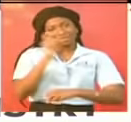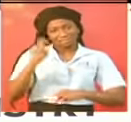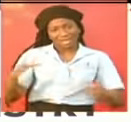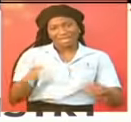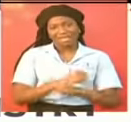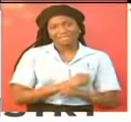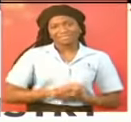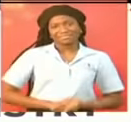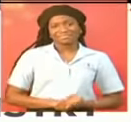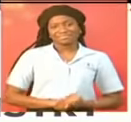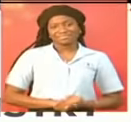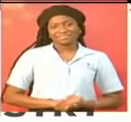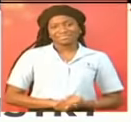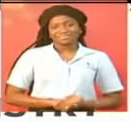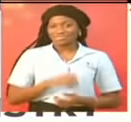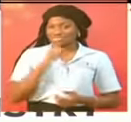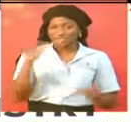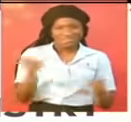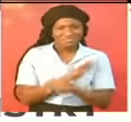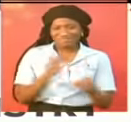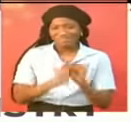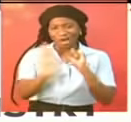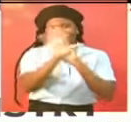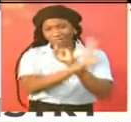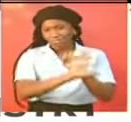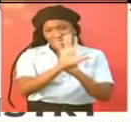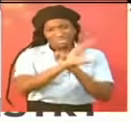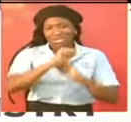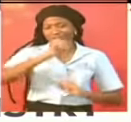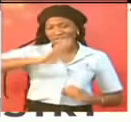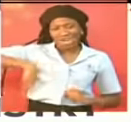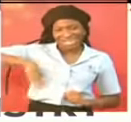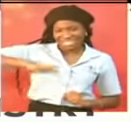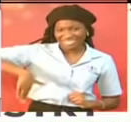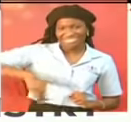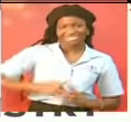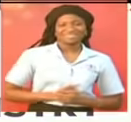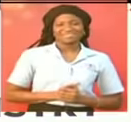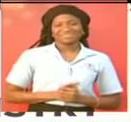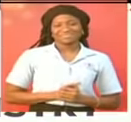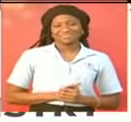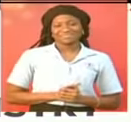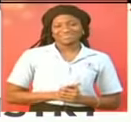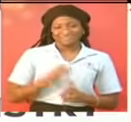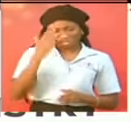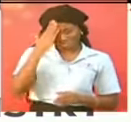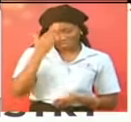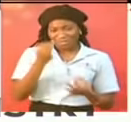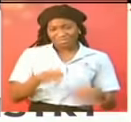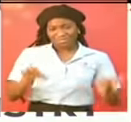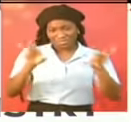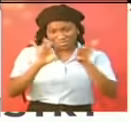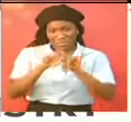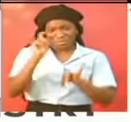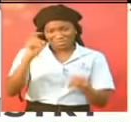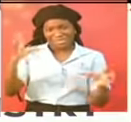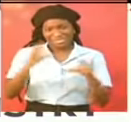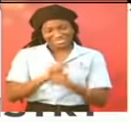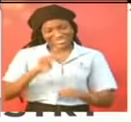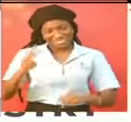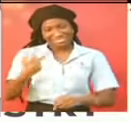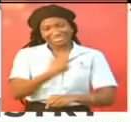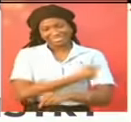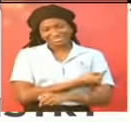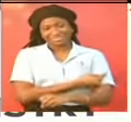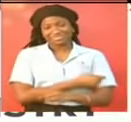board, the immunity is not optimized yet, which is why your second dose of vaccine is of utmost importance. If you've had